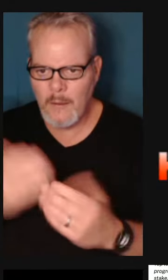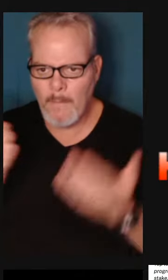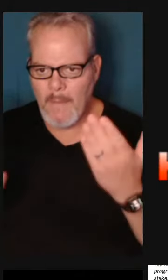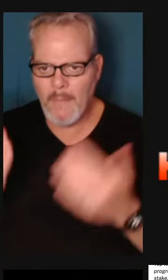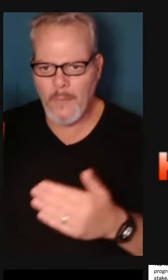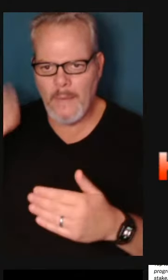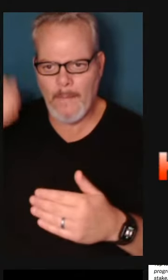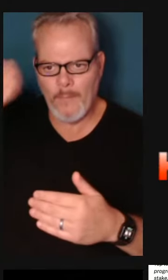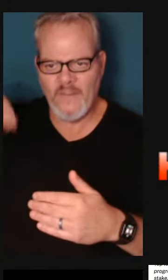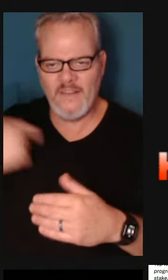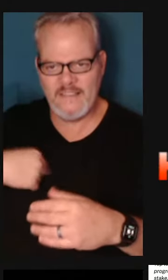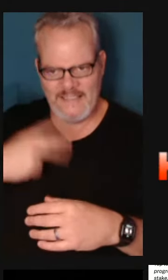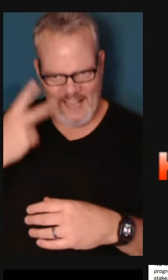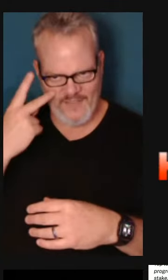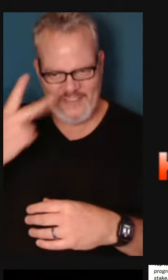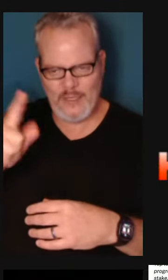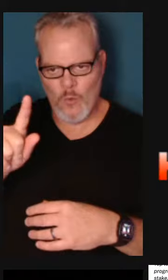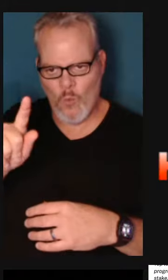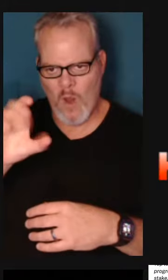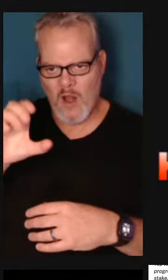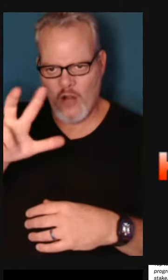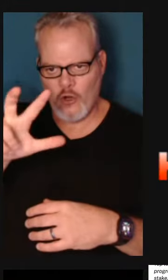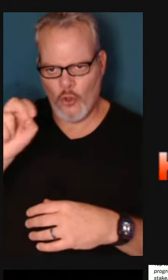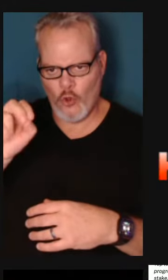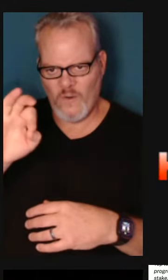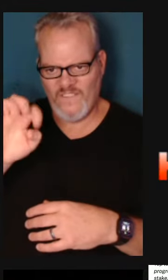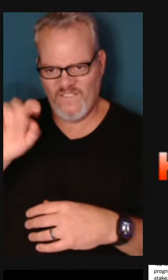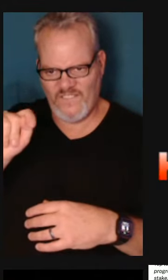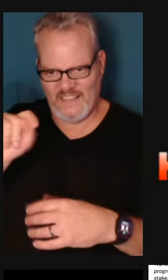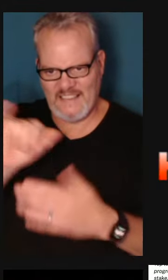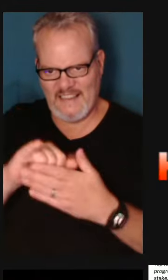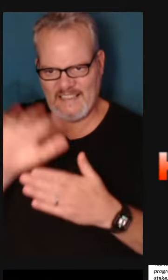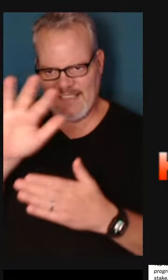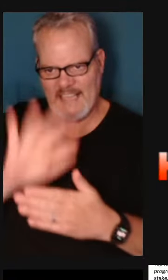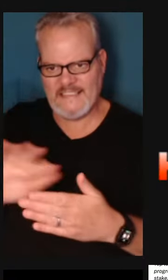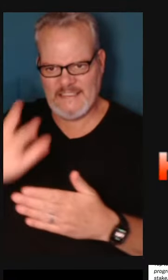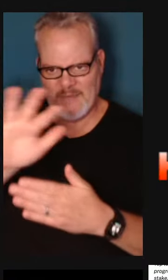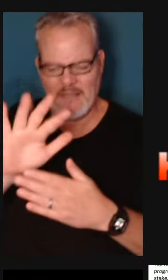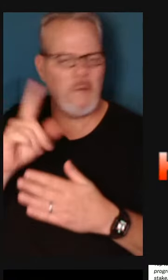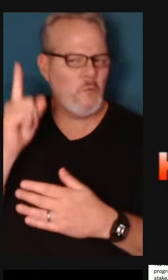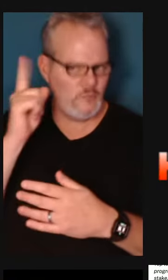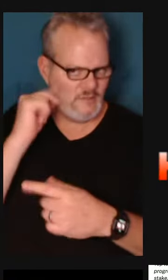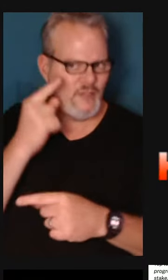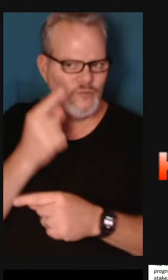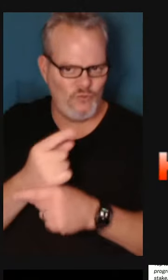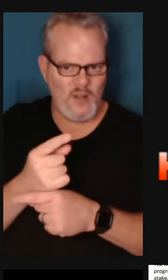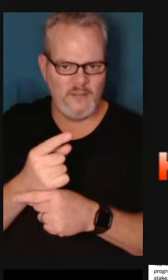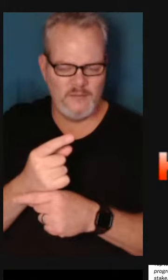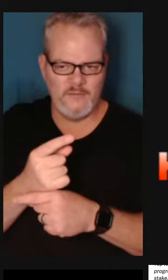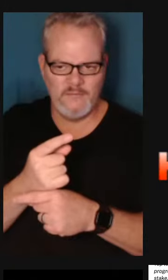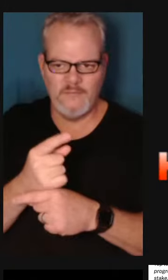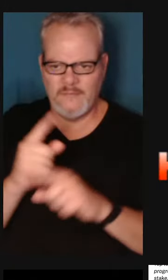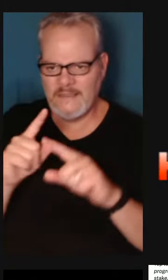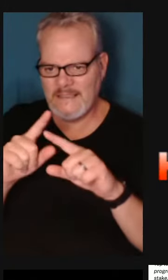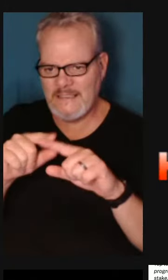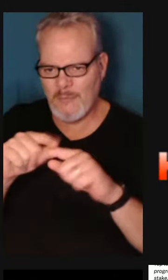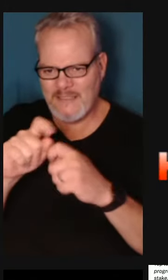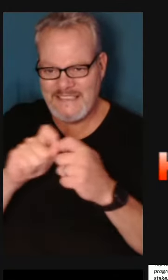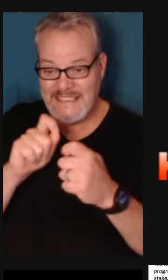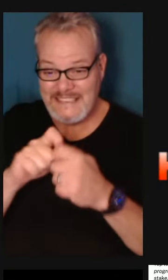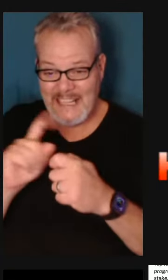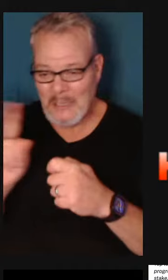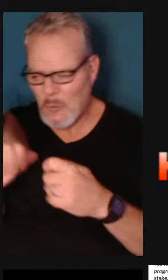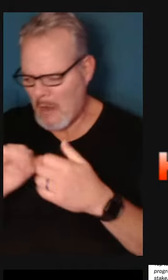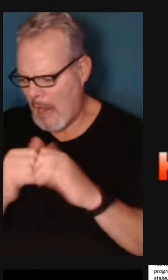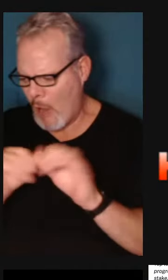I've seen 100, 130 feet as estimates, something like that, somewhere in there. Sounds about right. It probably depends exactly where and how you measure it,